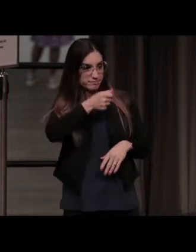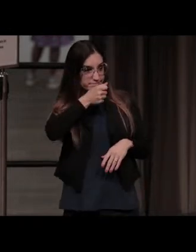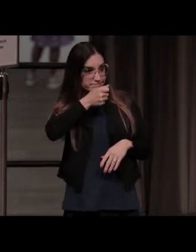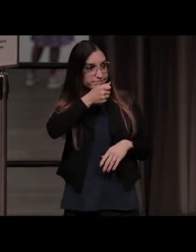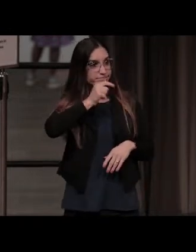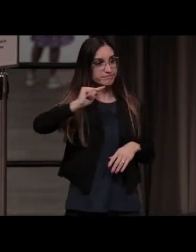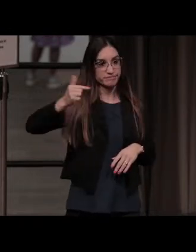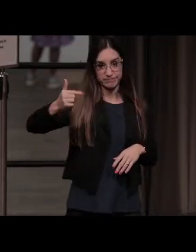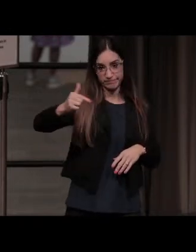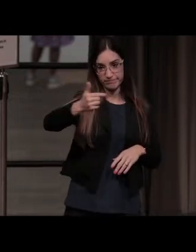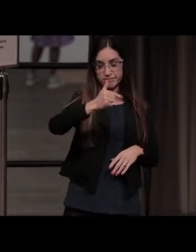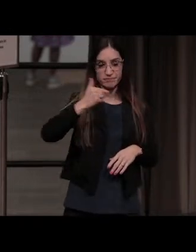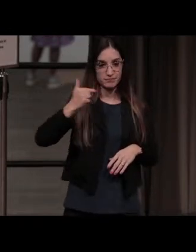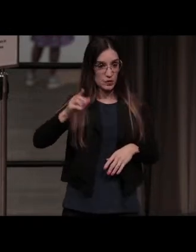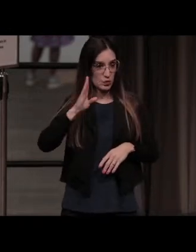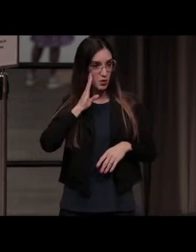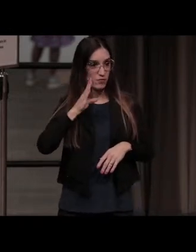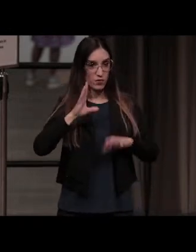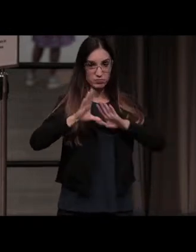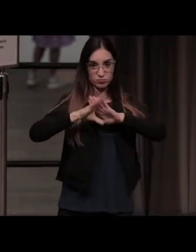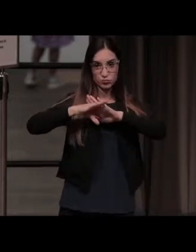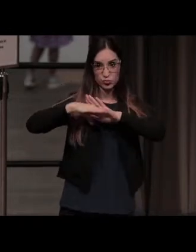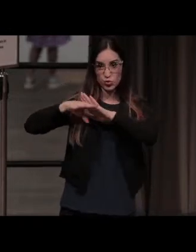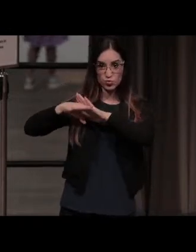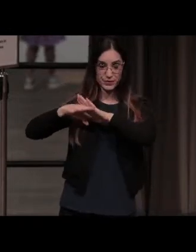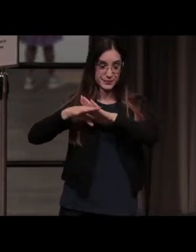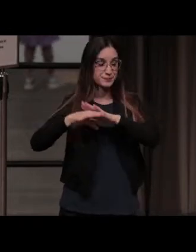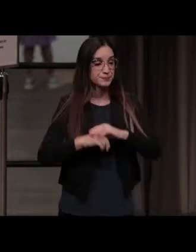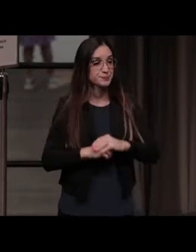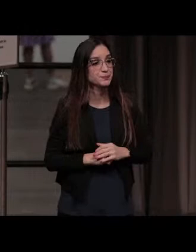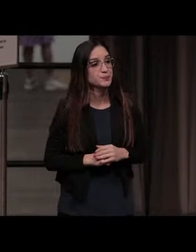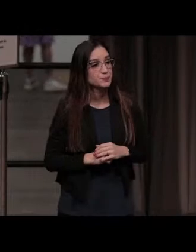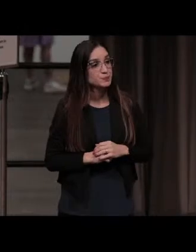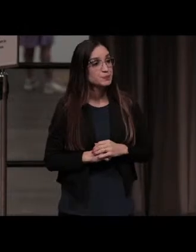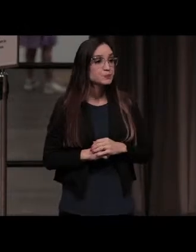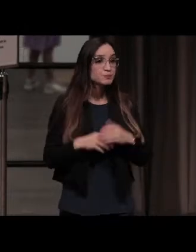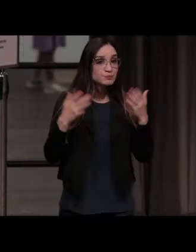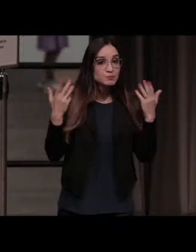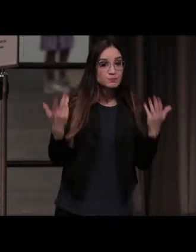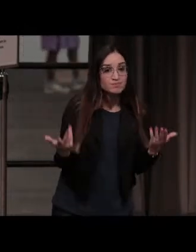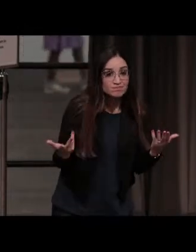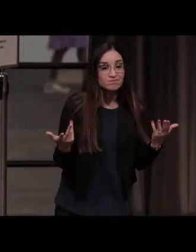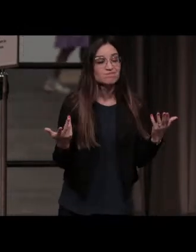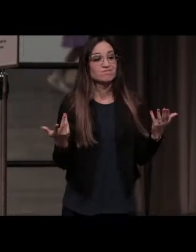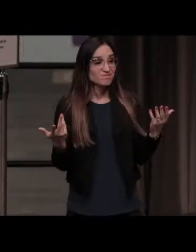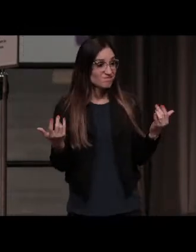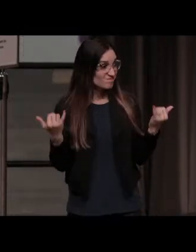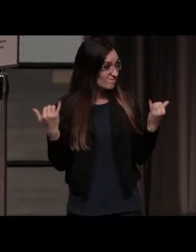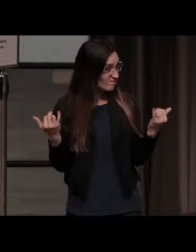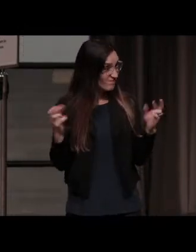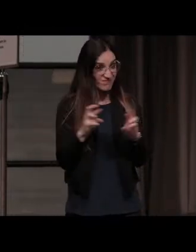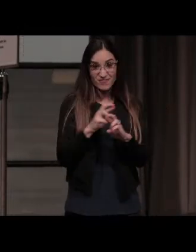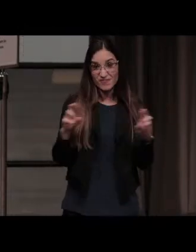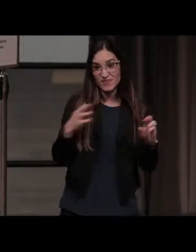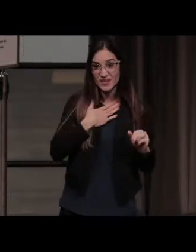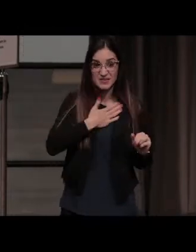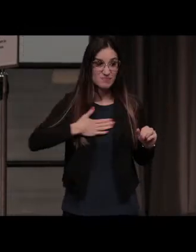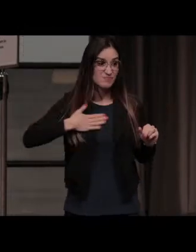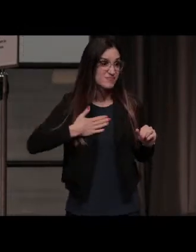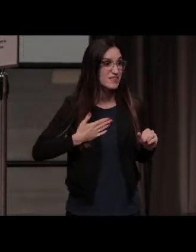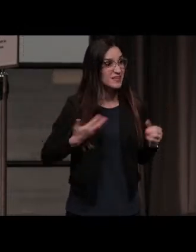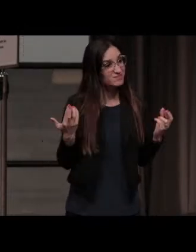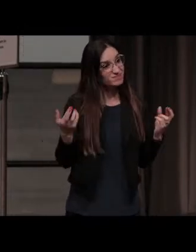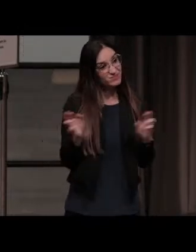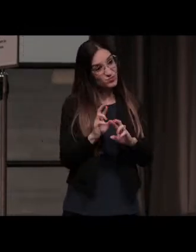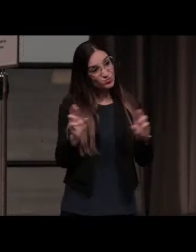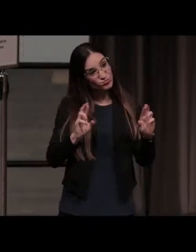you and it becomes a part of the recording post-show. So without further ado, please join me in giving a